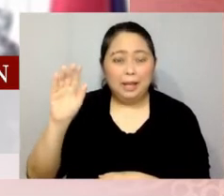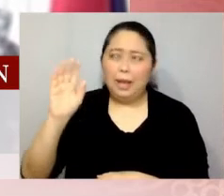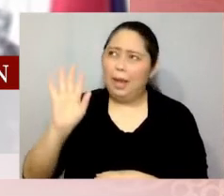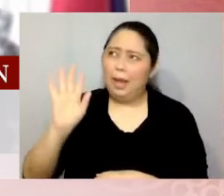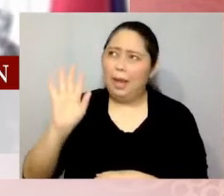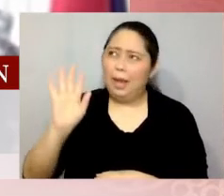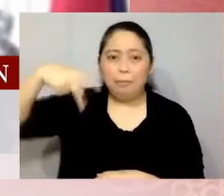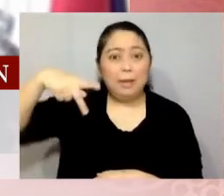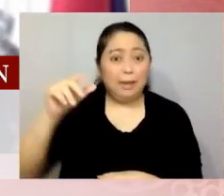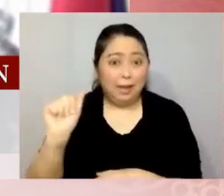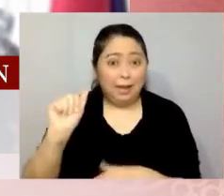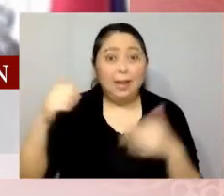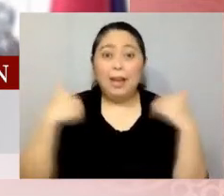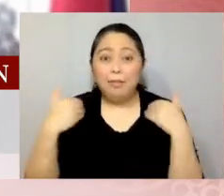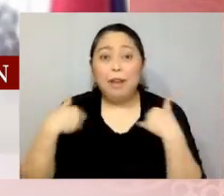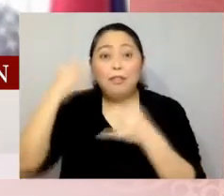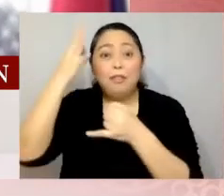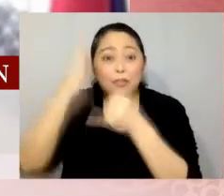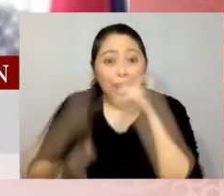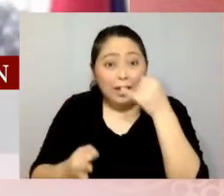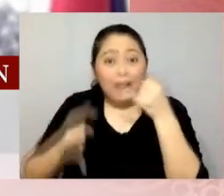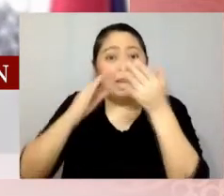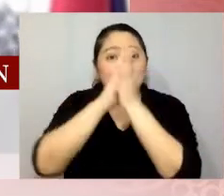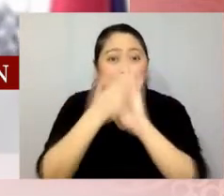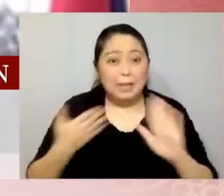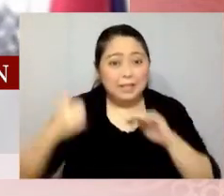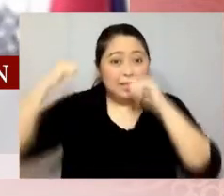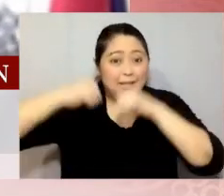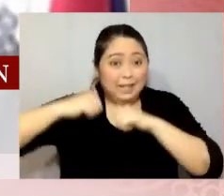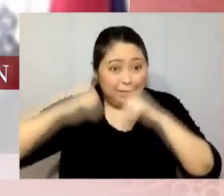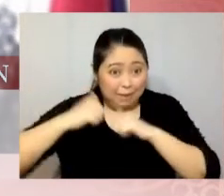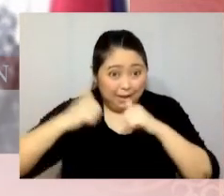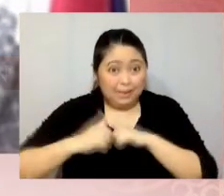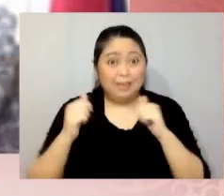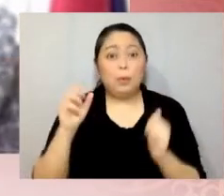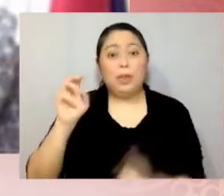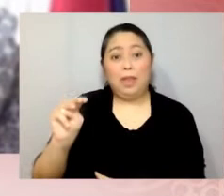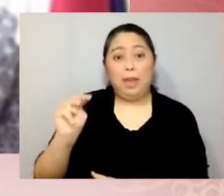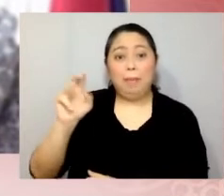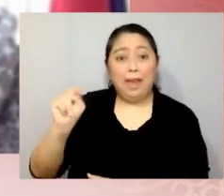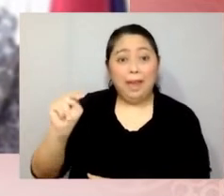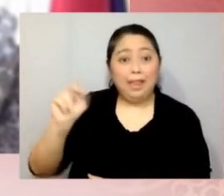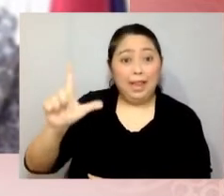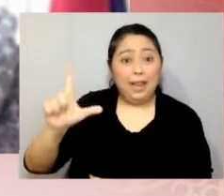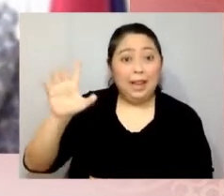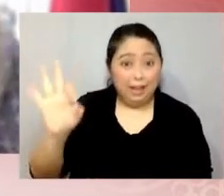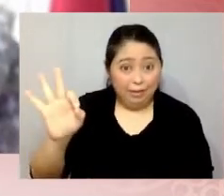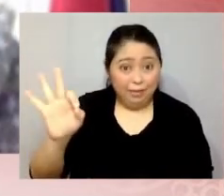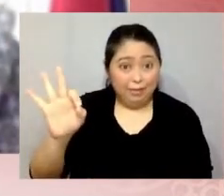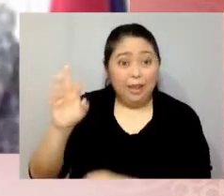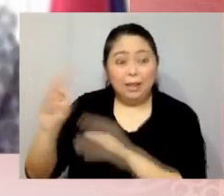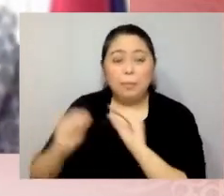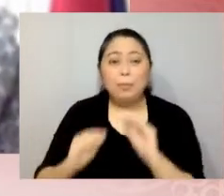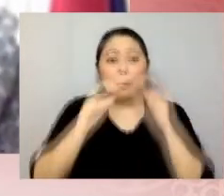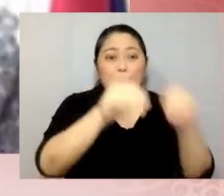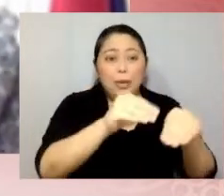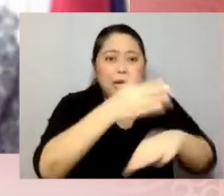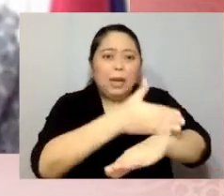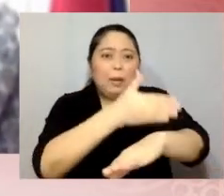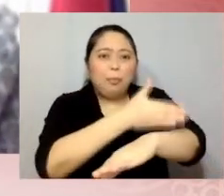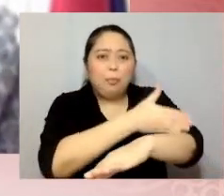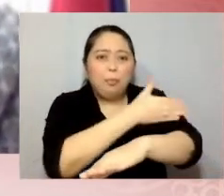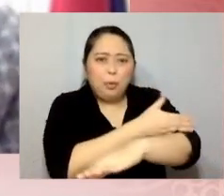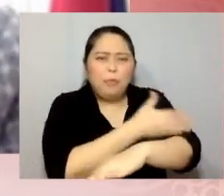MNLF, where we decided to install members of the MNLF in an improved, admittedly,